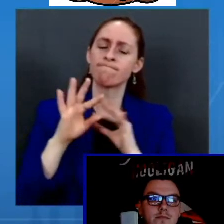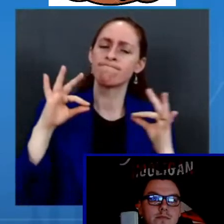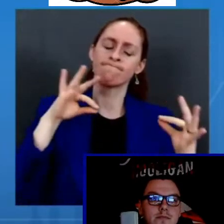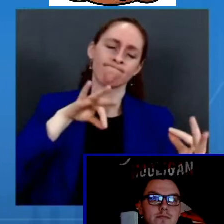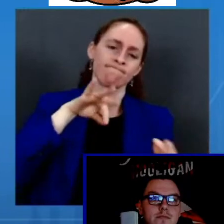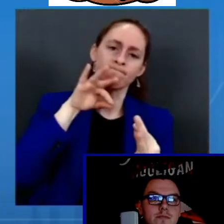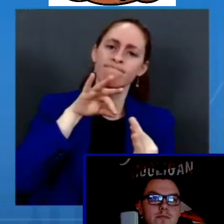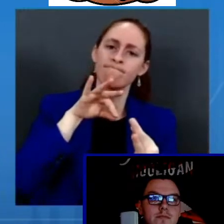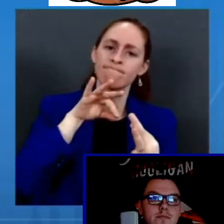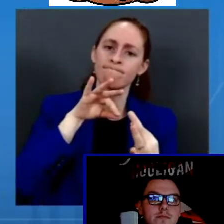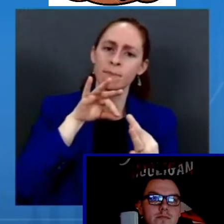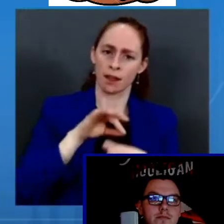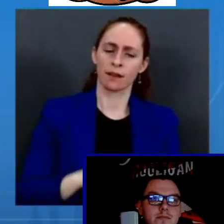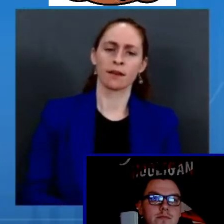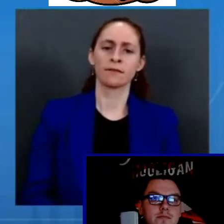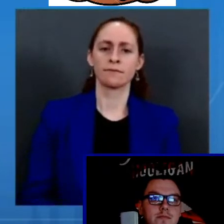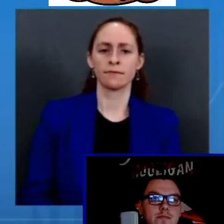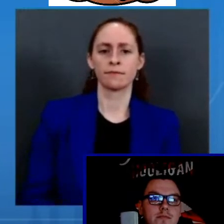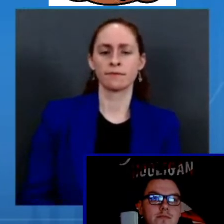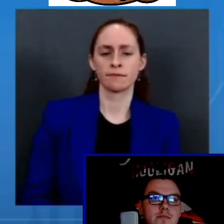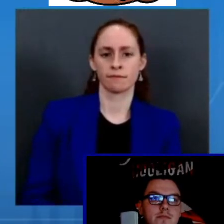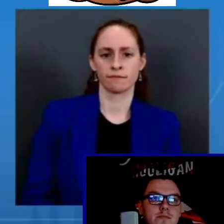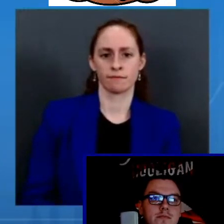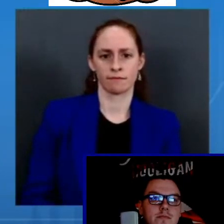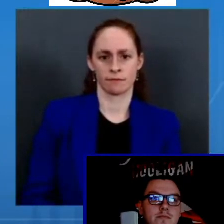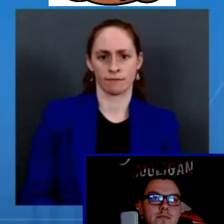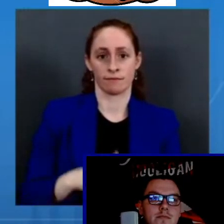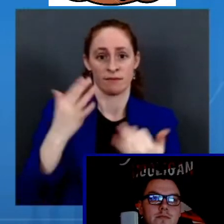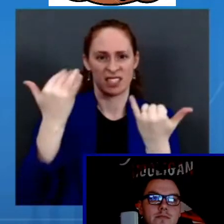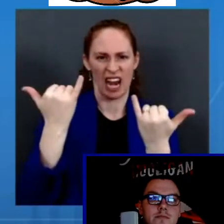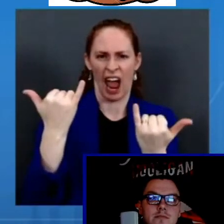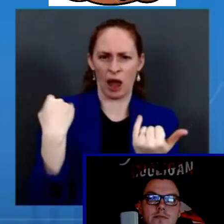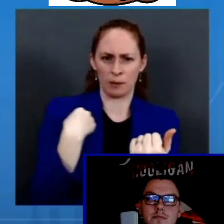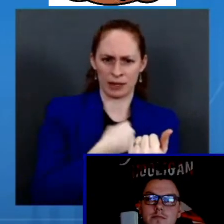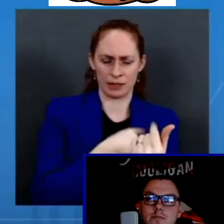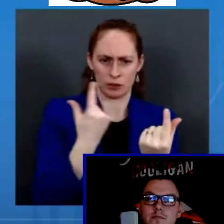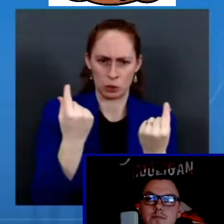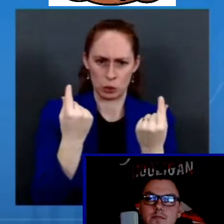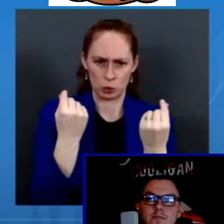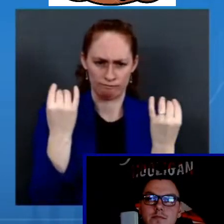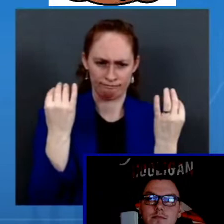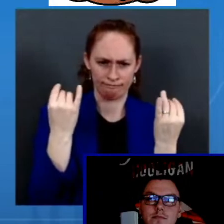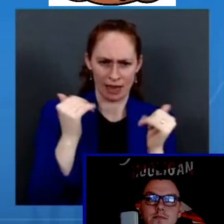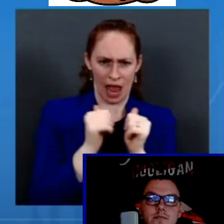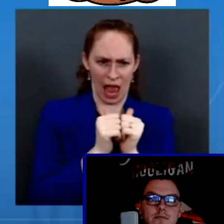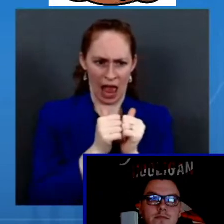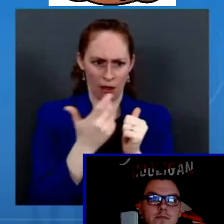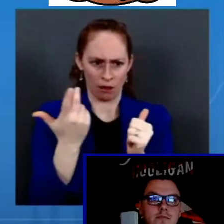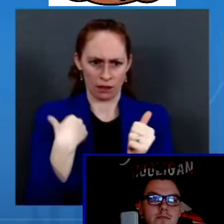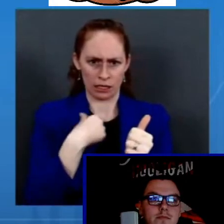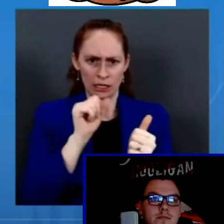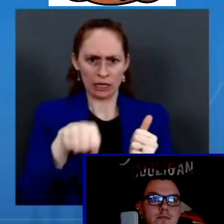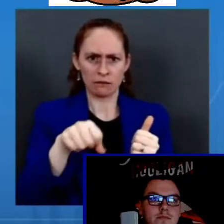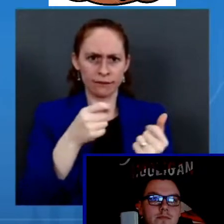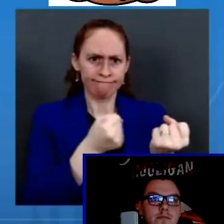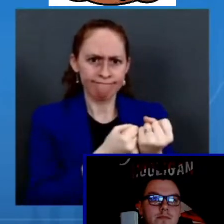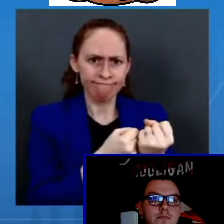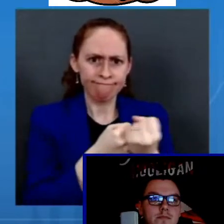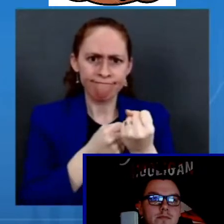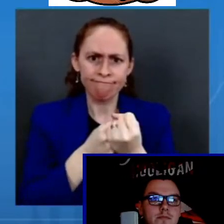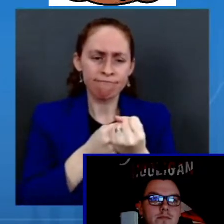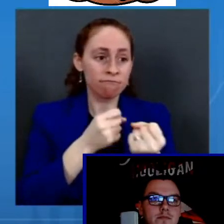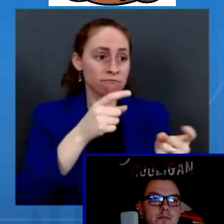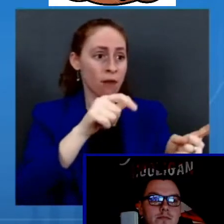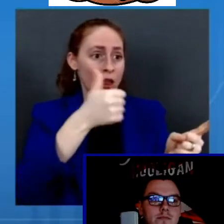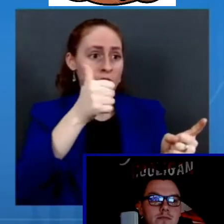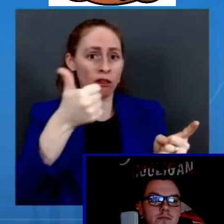their manufacturing capacity even further by providing any resources that they need. As quickly as Pfizer